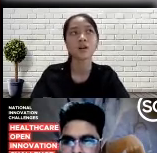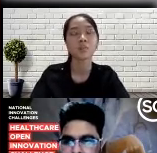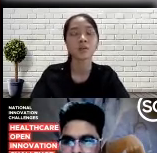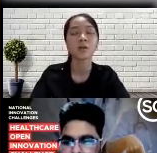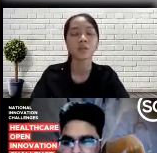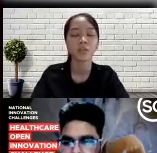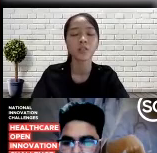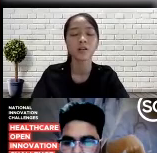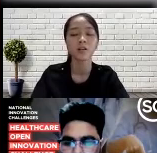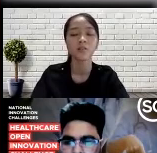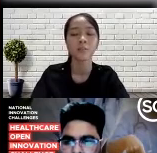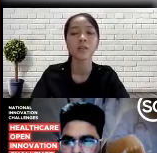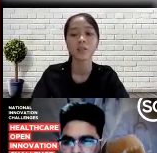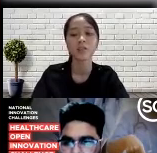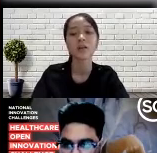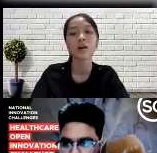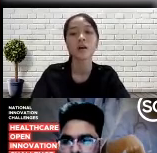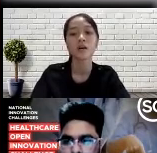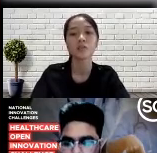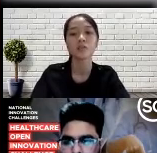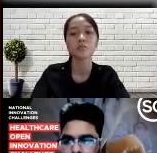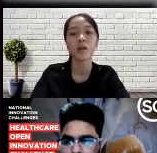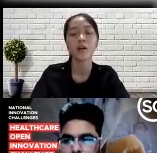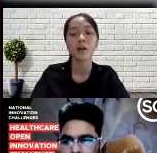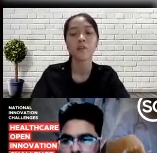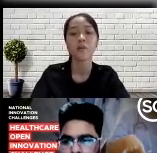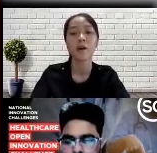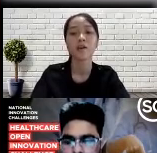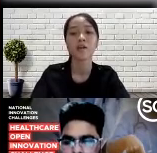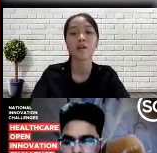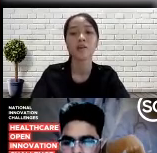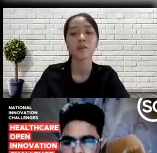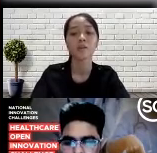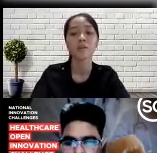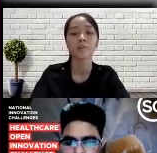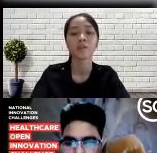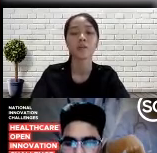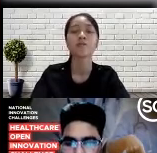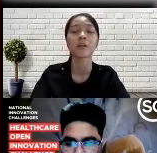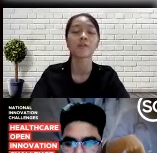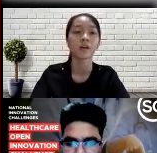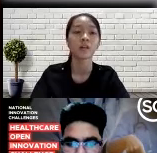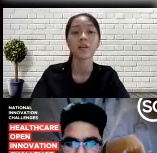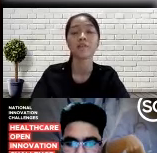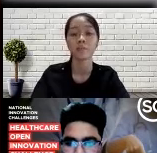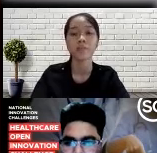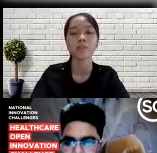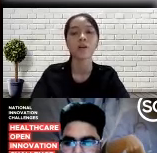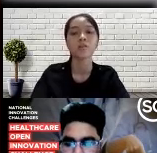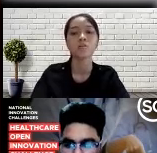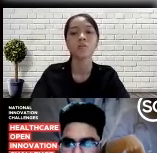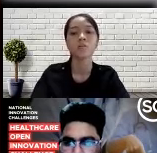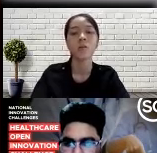significant proportion of patients do require modified diet and